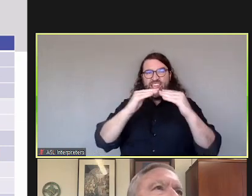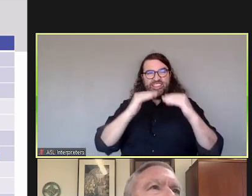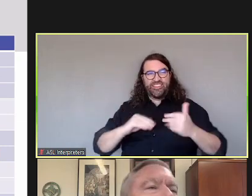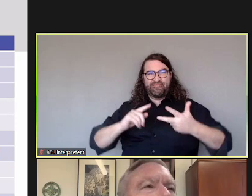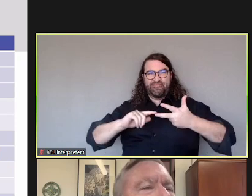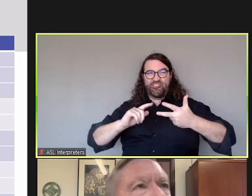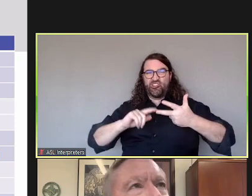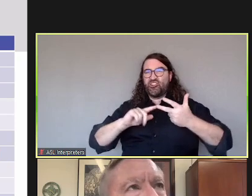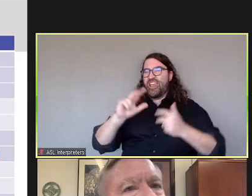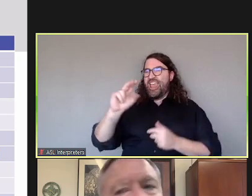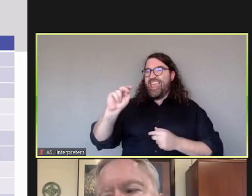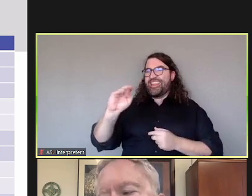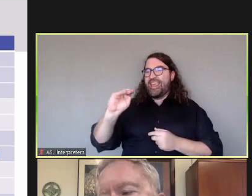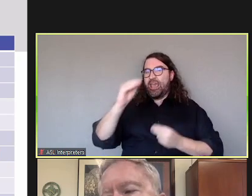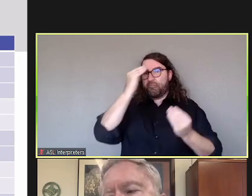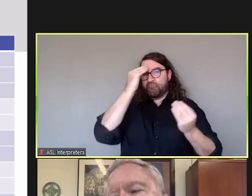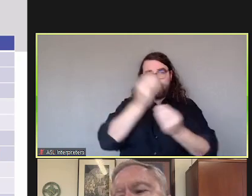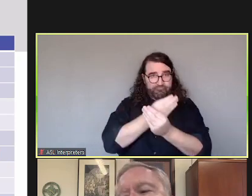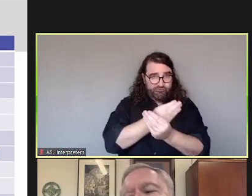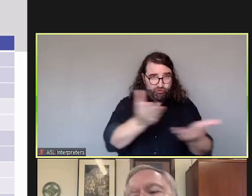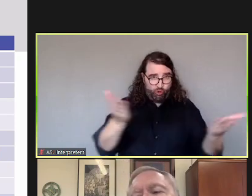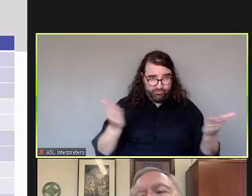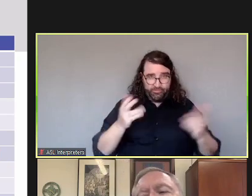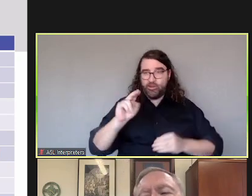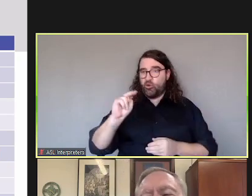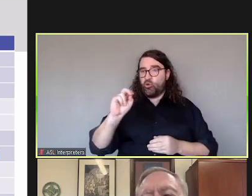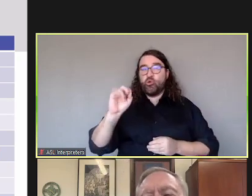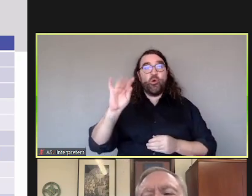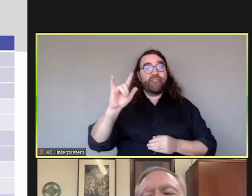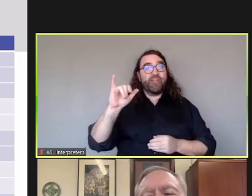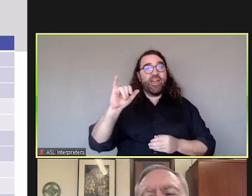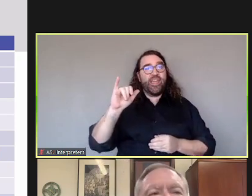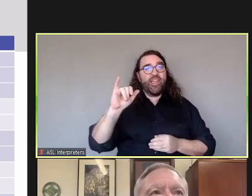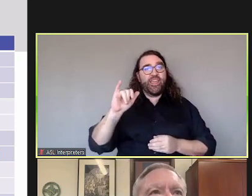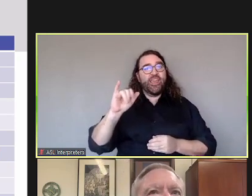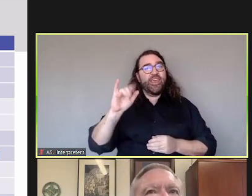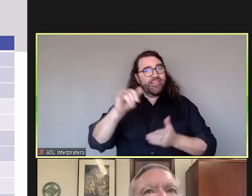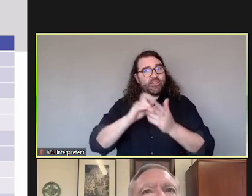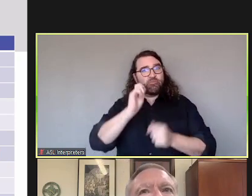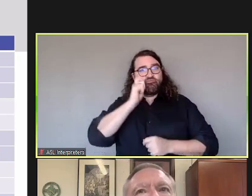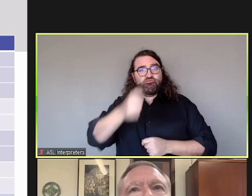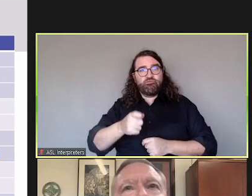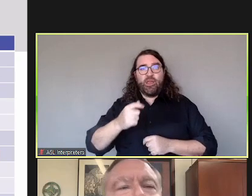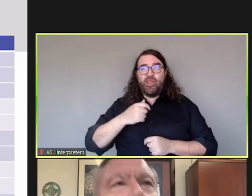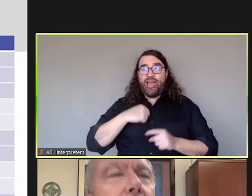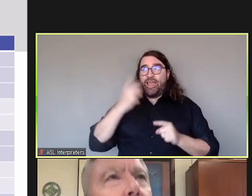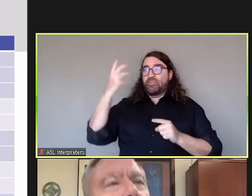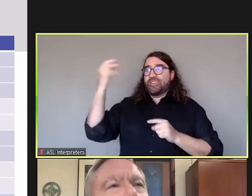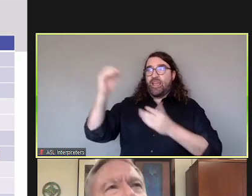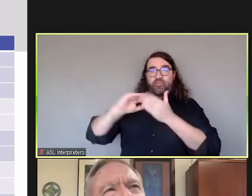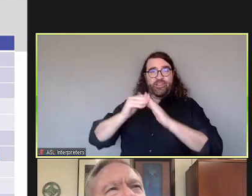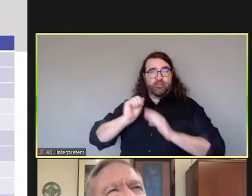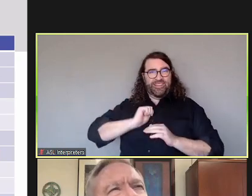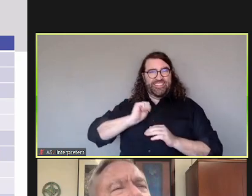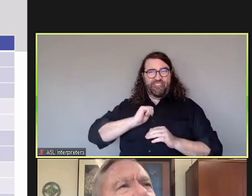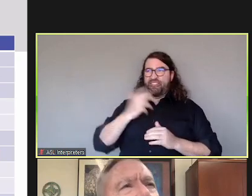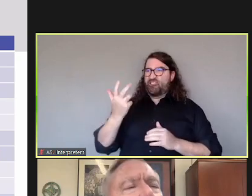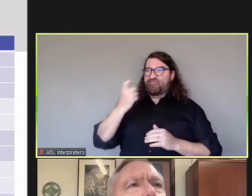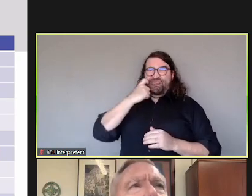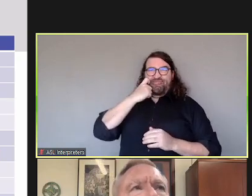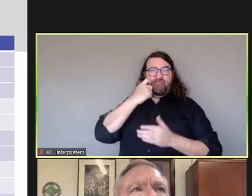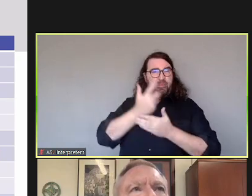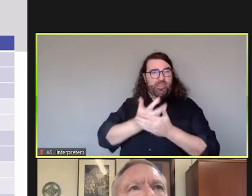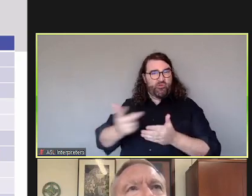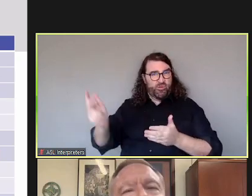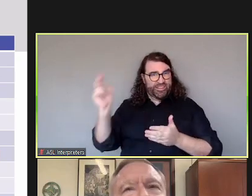Notify more than ever before. I was out of town here in New Mexico about a week, I guess 3 weeks ago